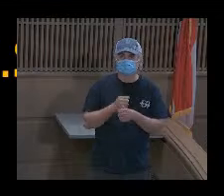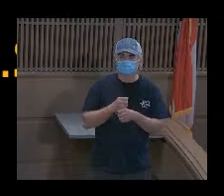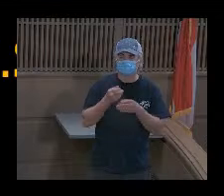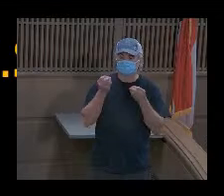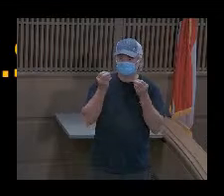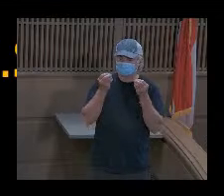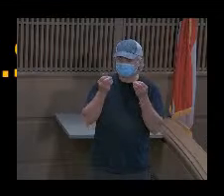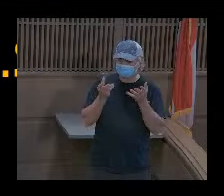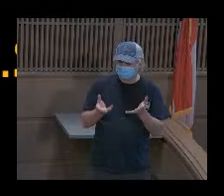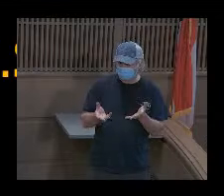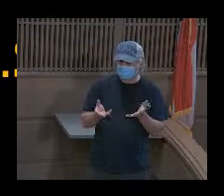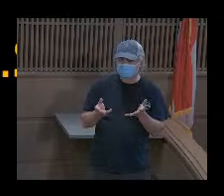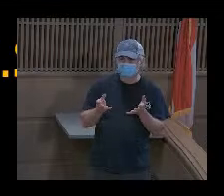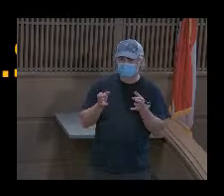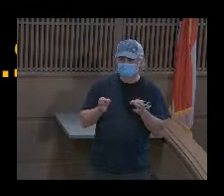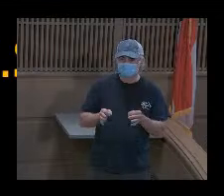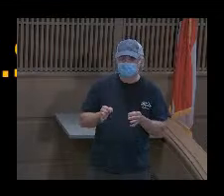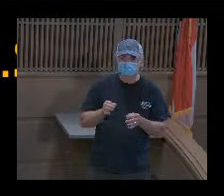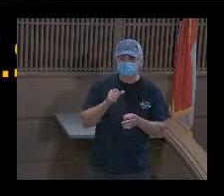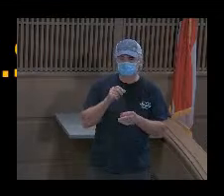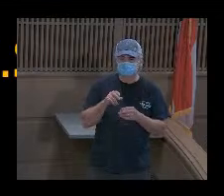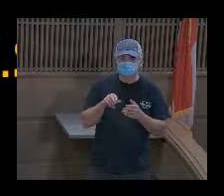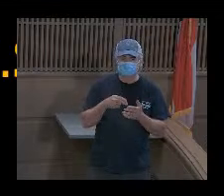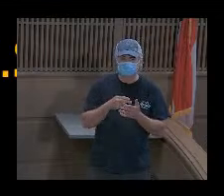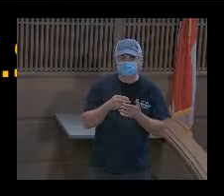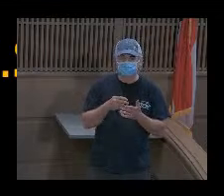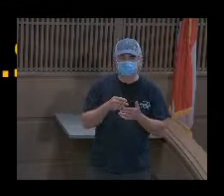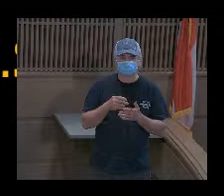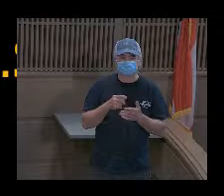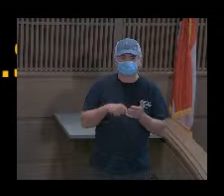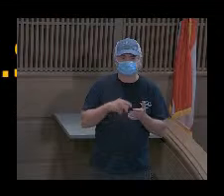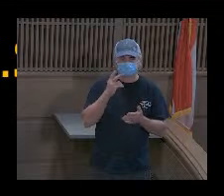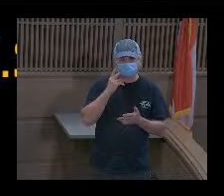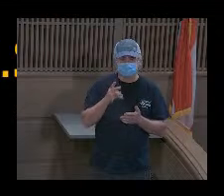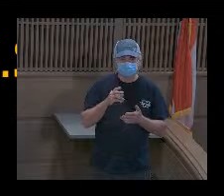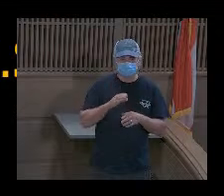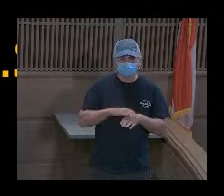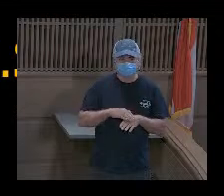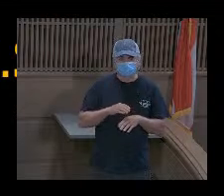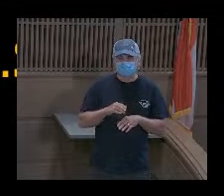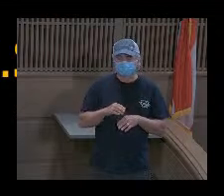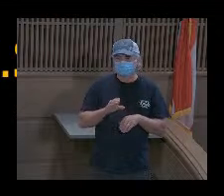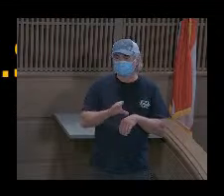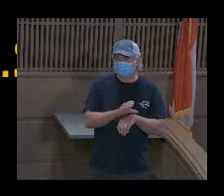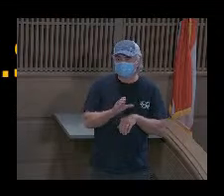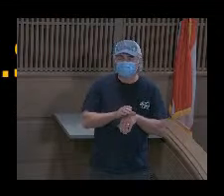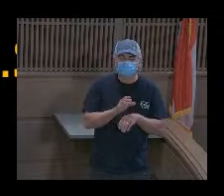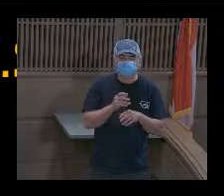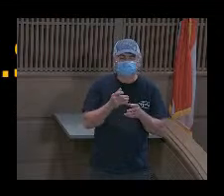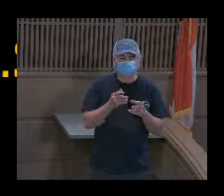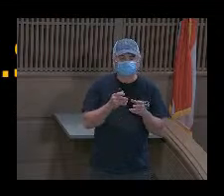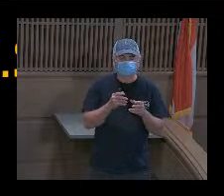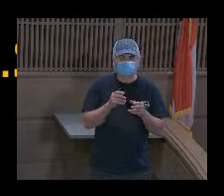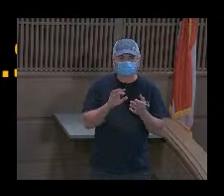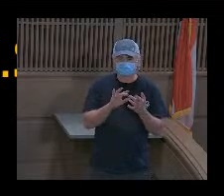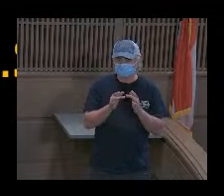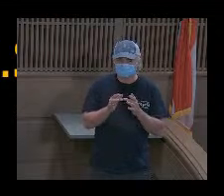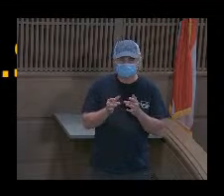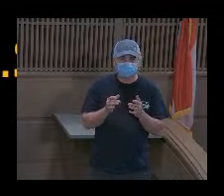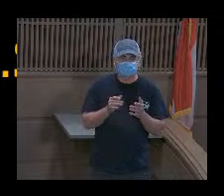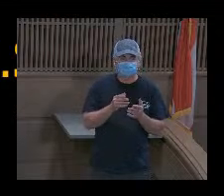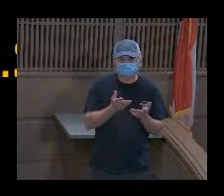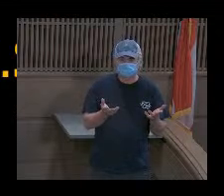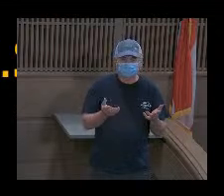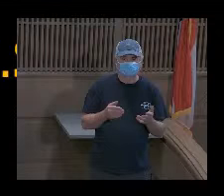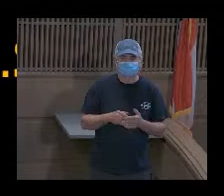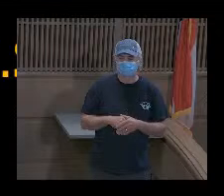decisions, not what you read off of social media and comments from other people. Follow the facts. CDC, your doctor,